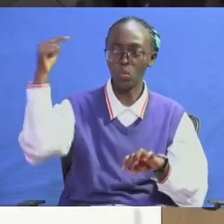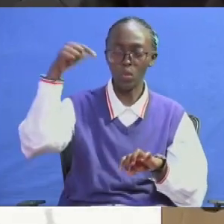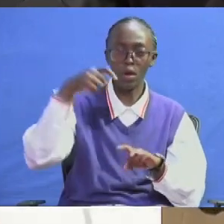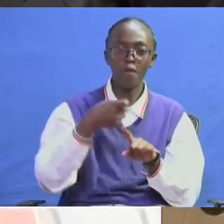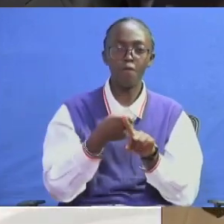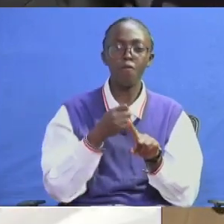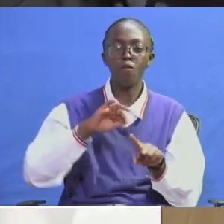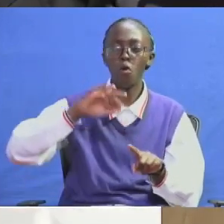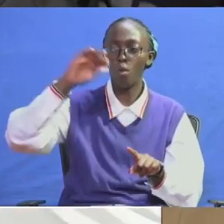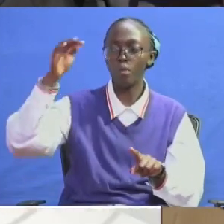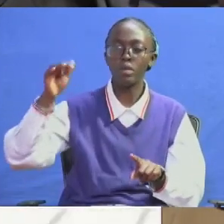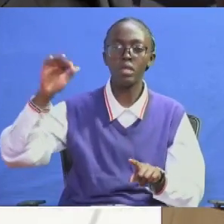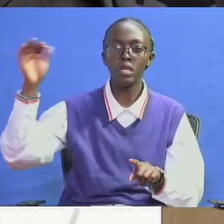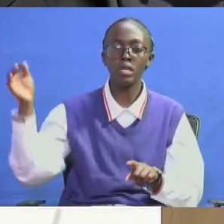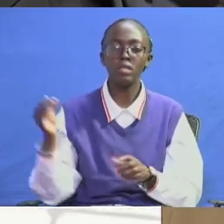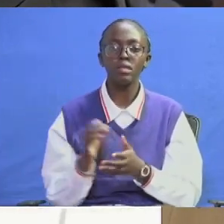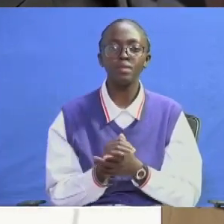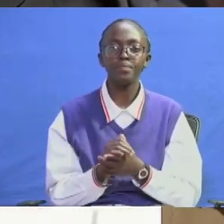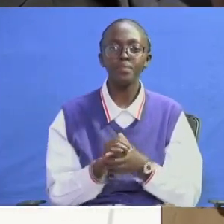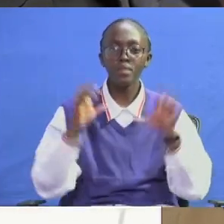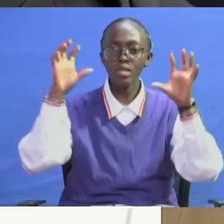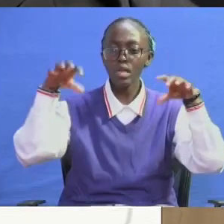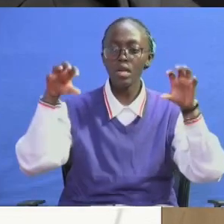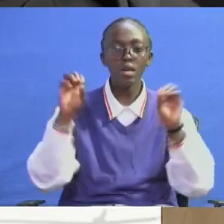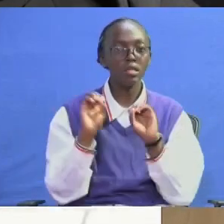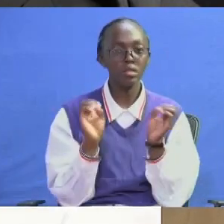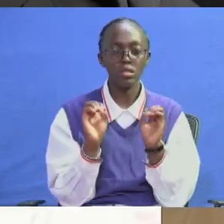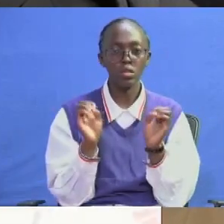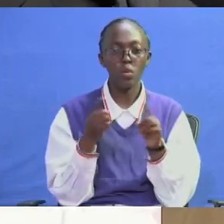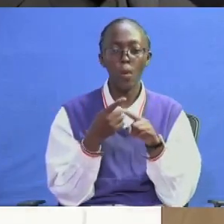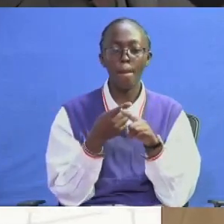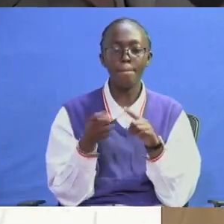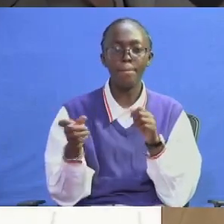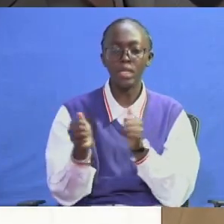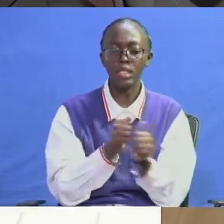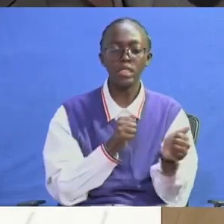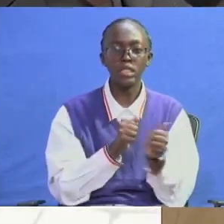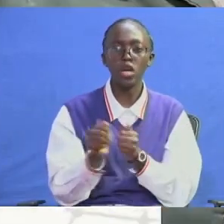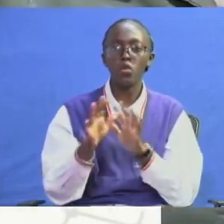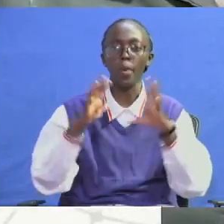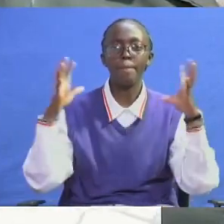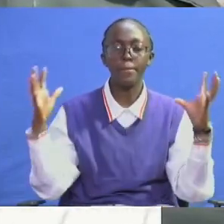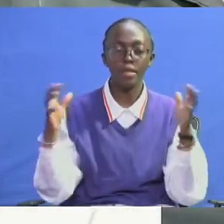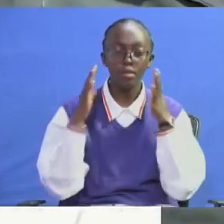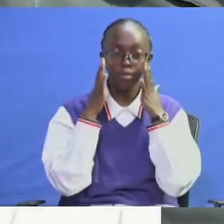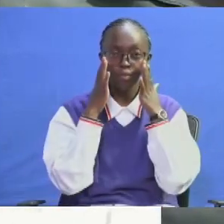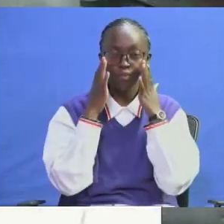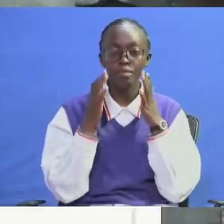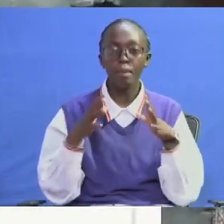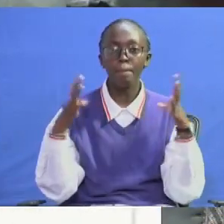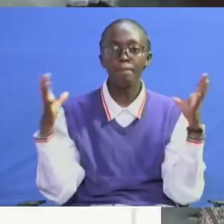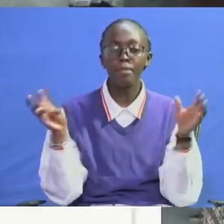the hills all the way down. It did not rain in Sindo, it just rained up here, but the damage is from here all the way to Sindo. There is a big